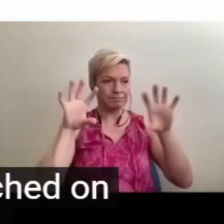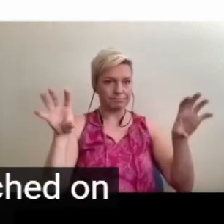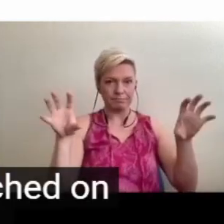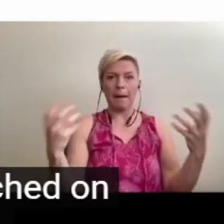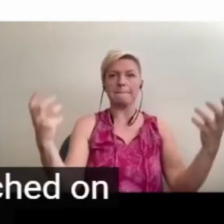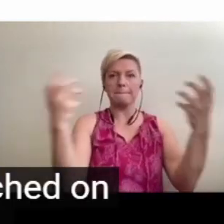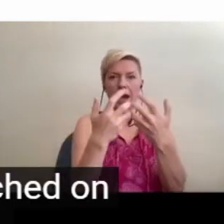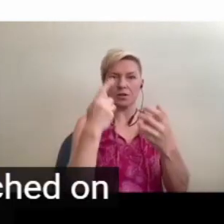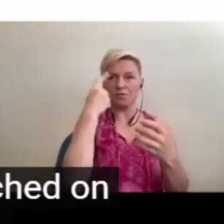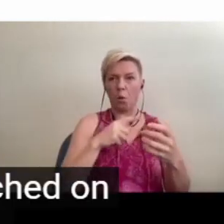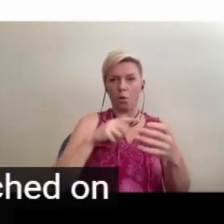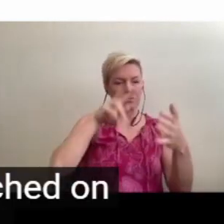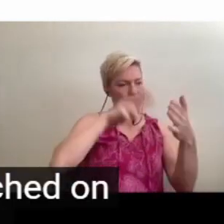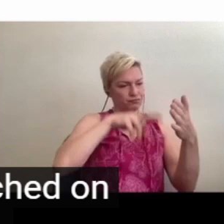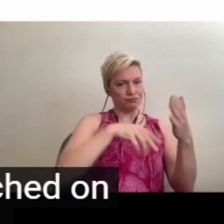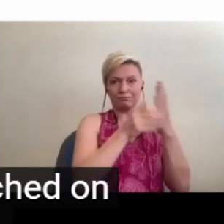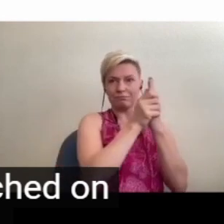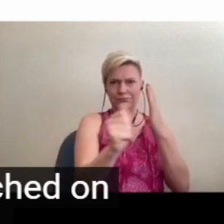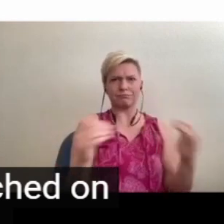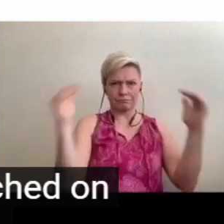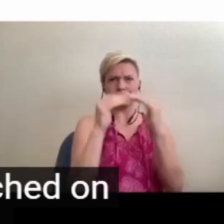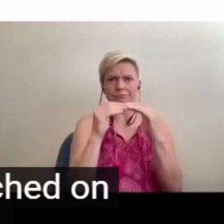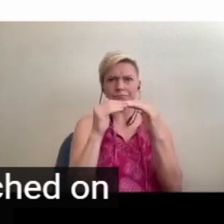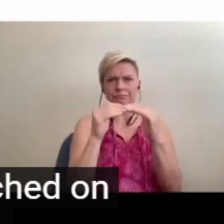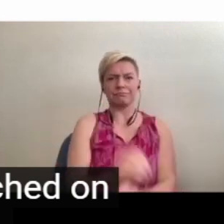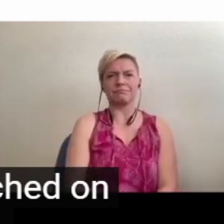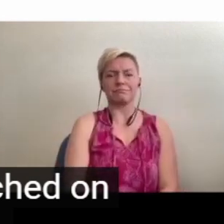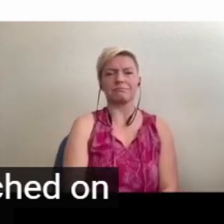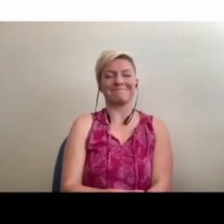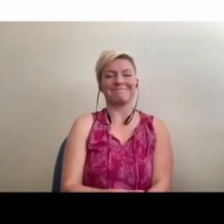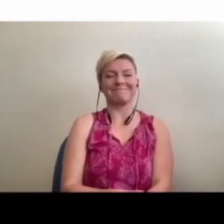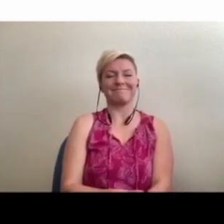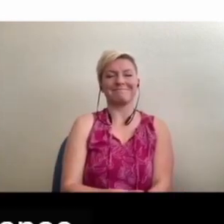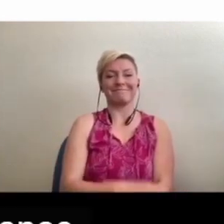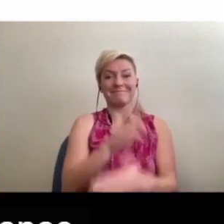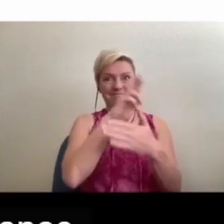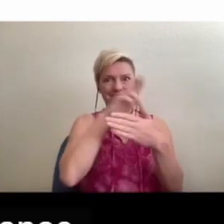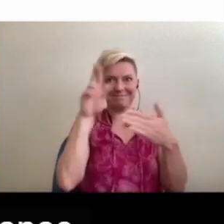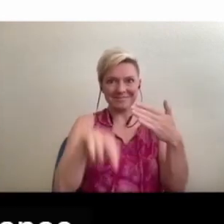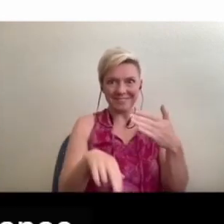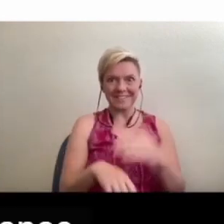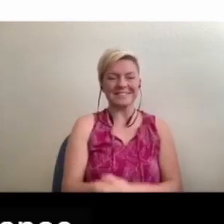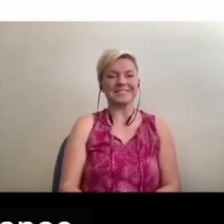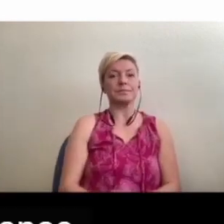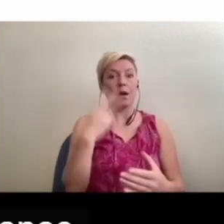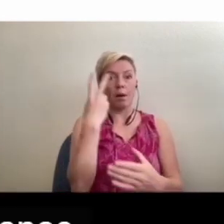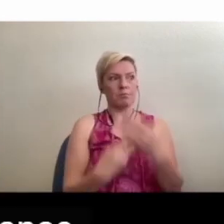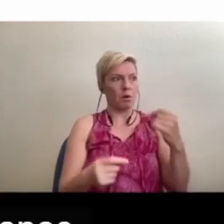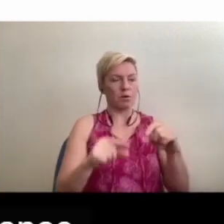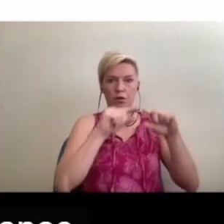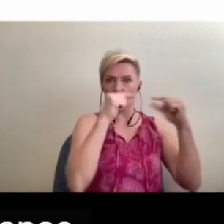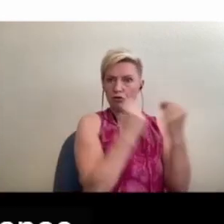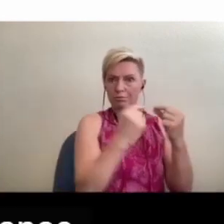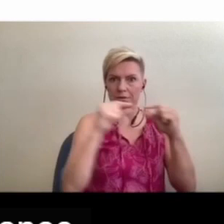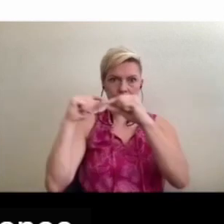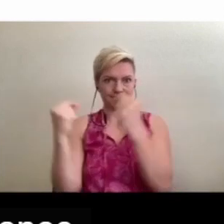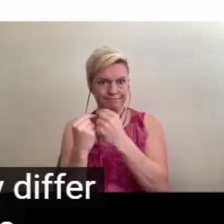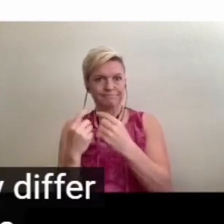Participants in both groups were matched on reading comprehension score. The results for average test